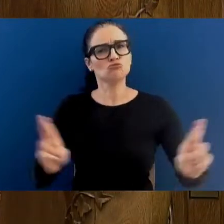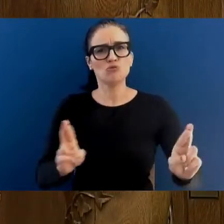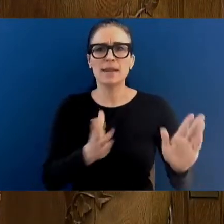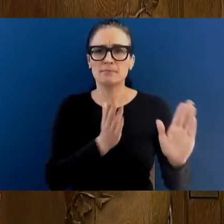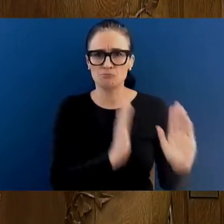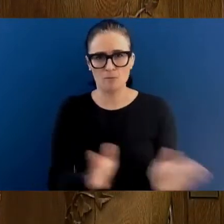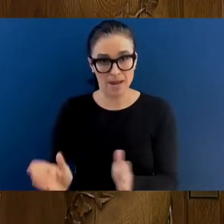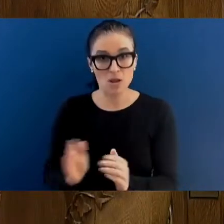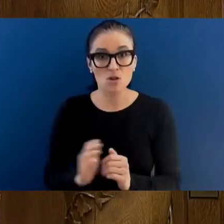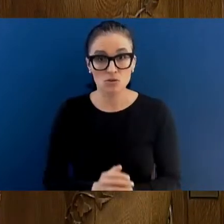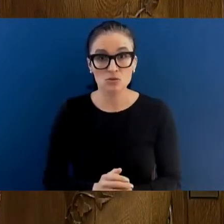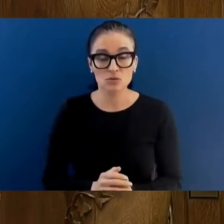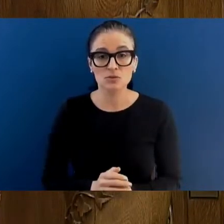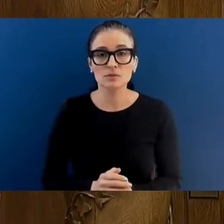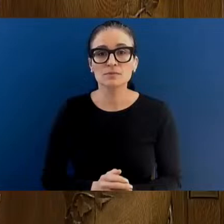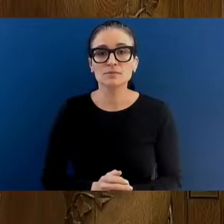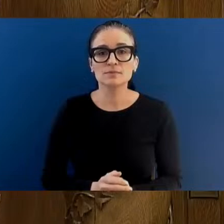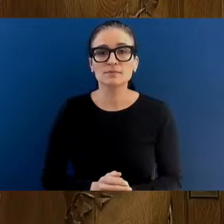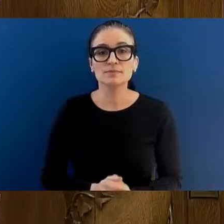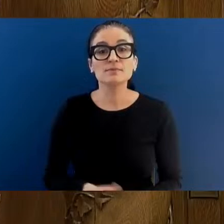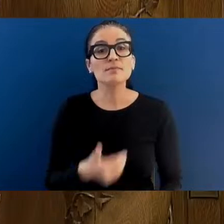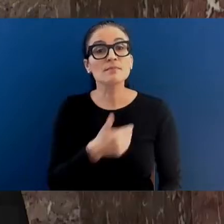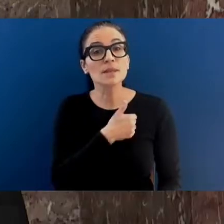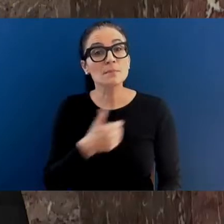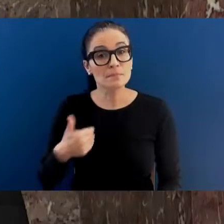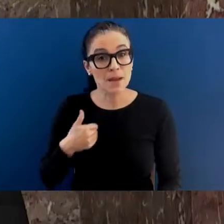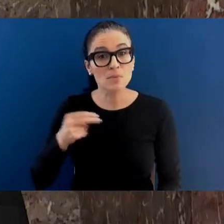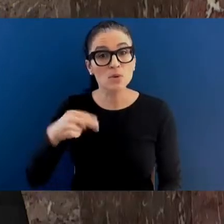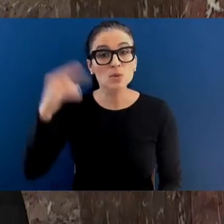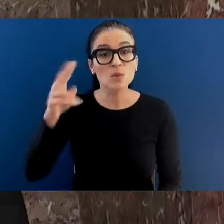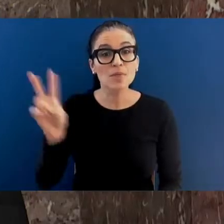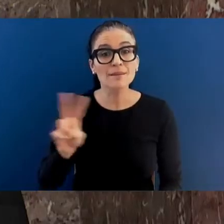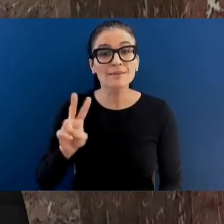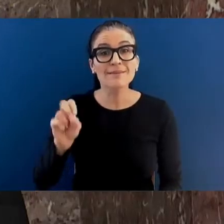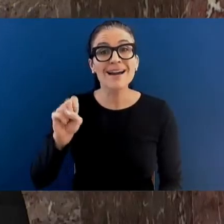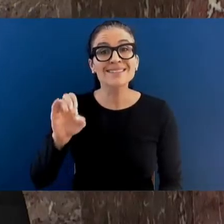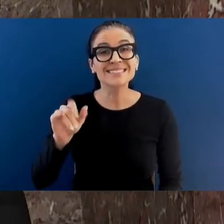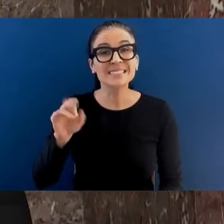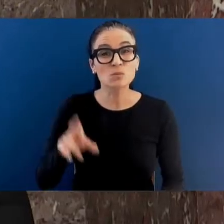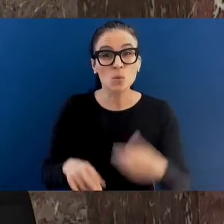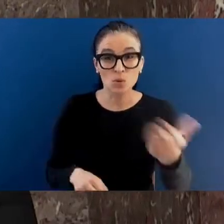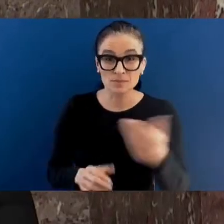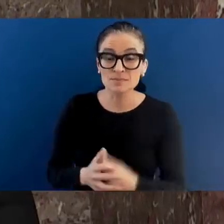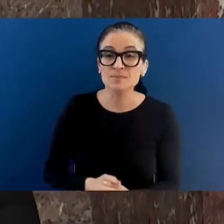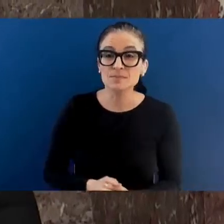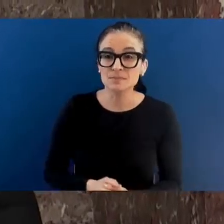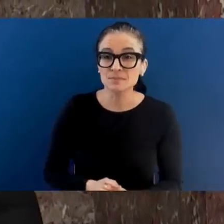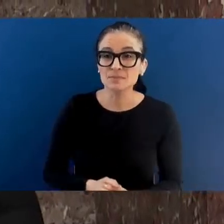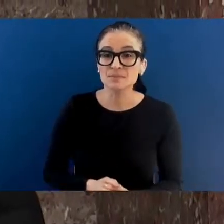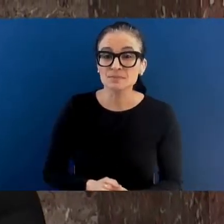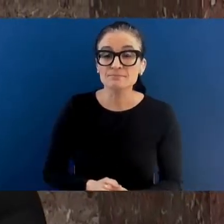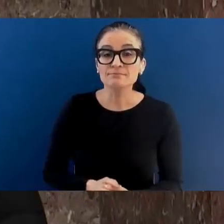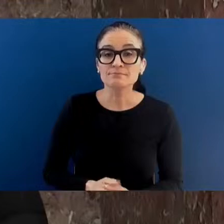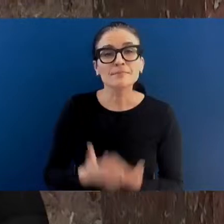Member for North Vancouver Seymour. Thank you, Mr. Speaker. I'm grateful to acknowledge that I'm speaking on the traditional territory of the